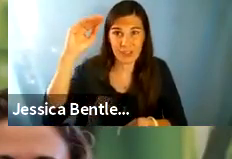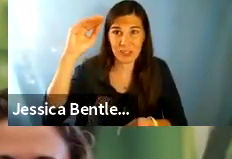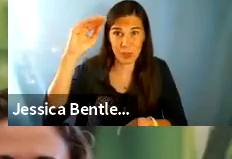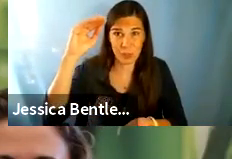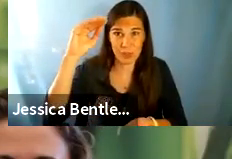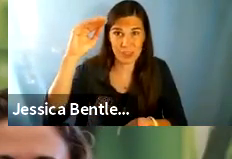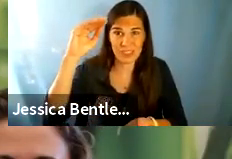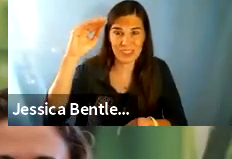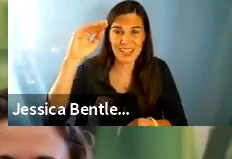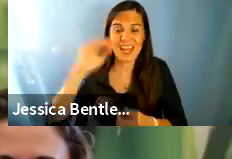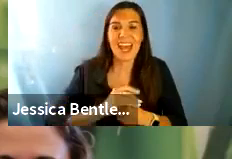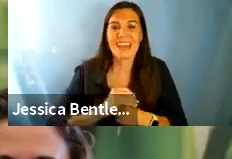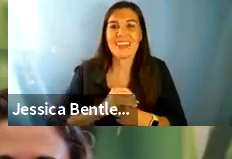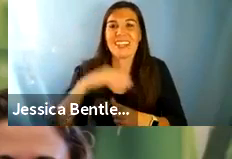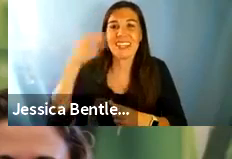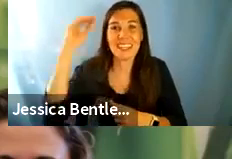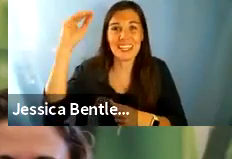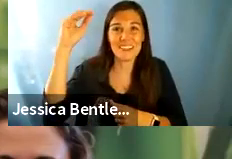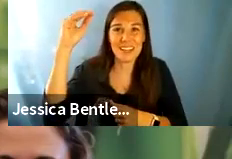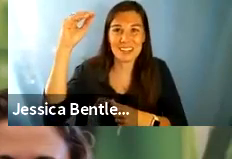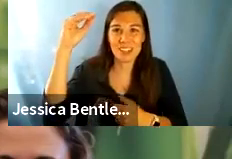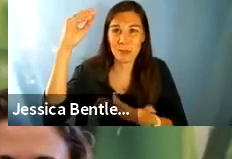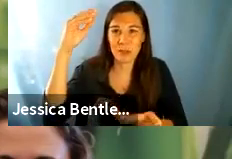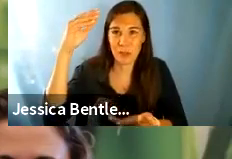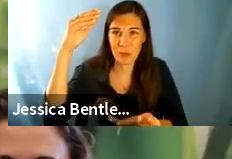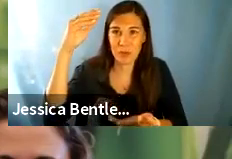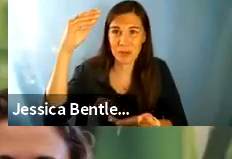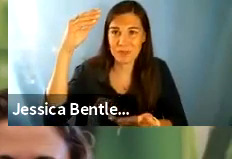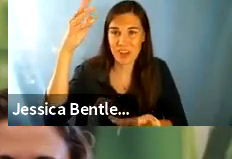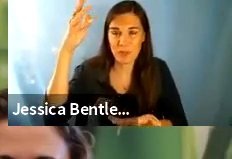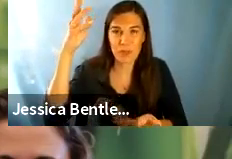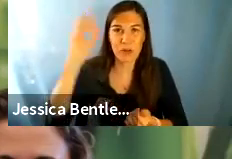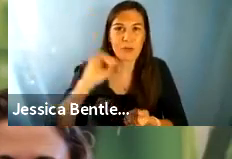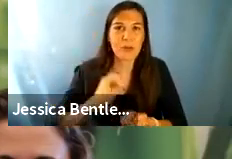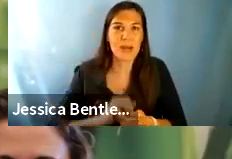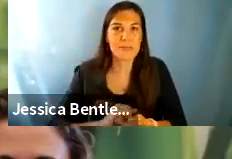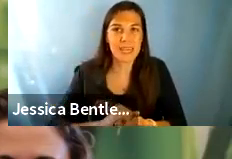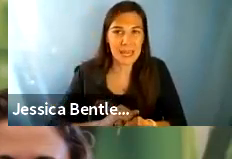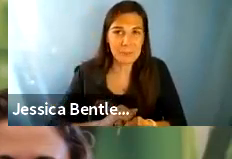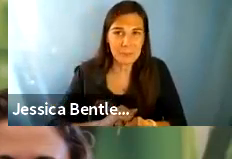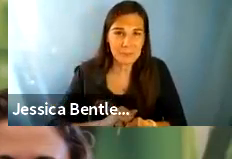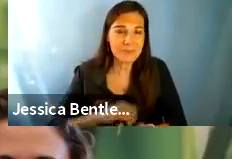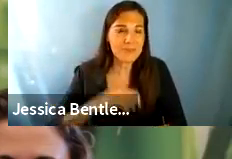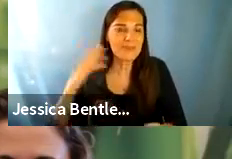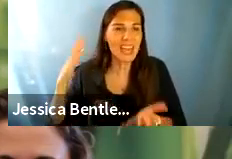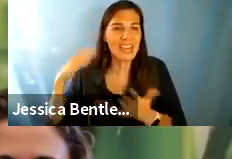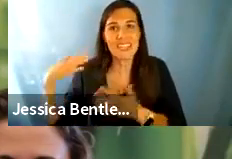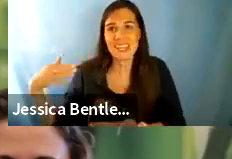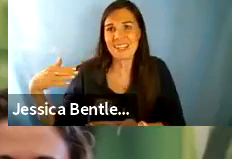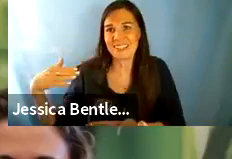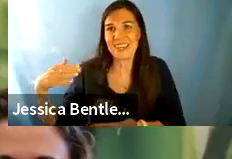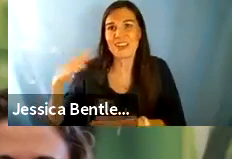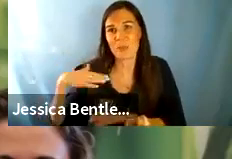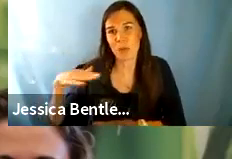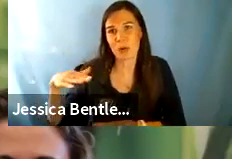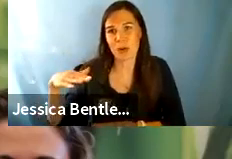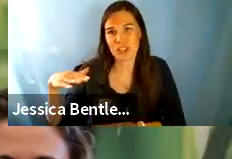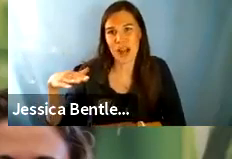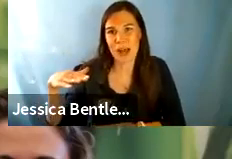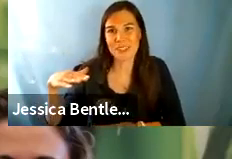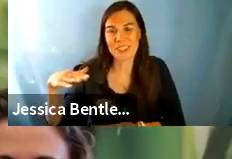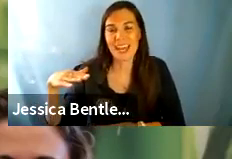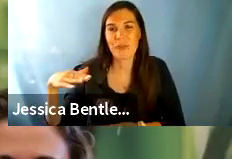professional level interpreters. And then in the evening, there's a performer, deaf performer, who comes in. And then the next day, there are